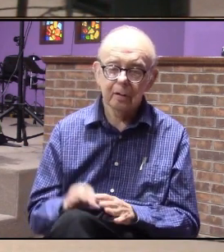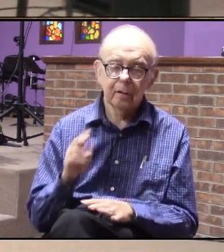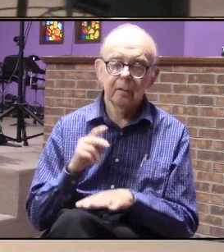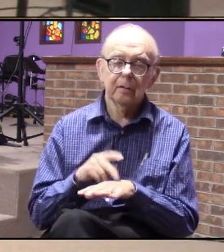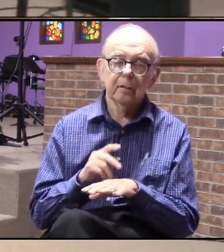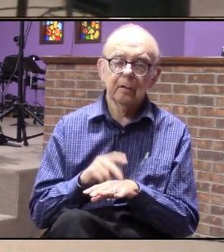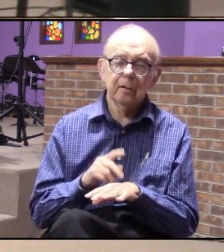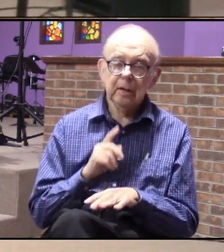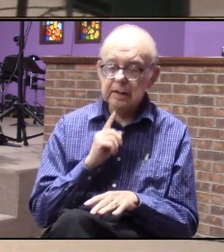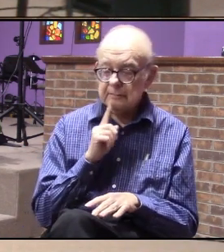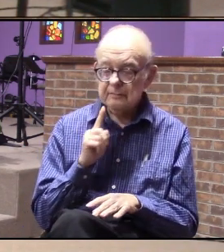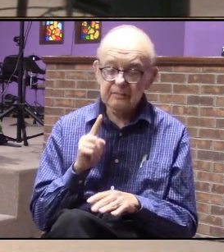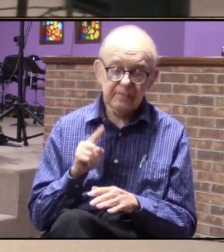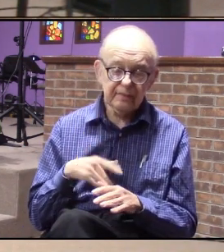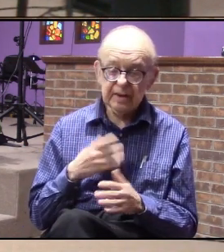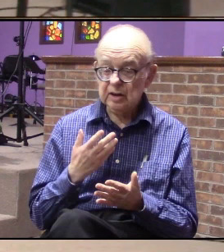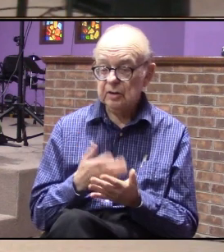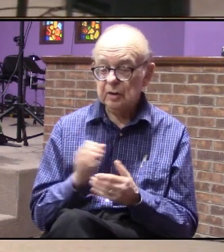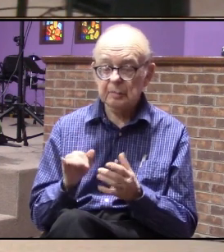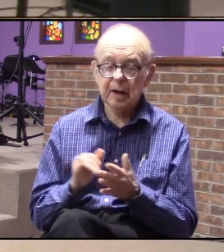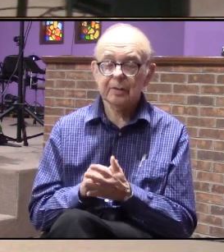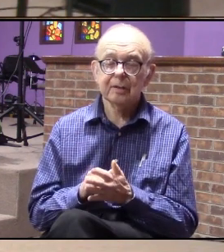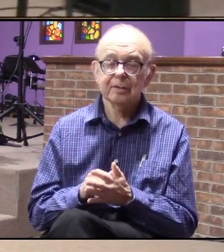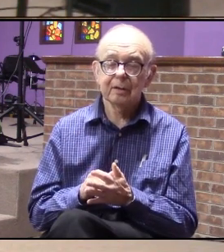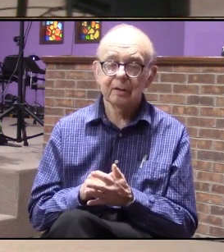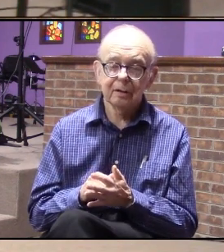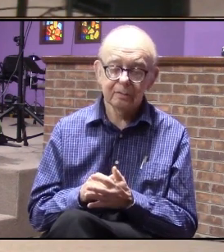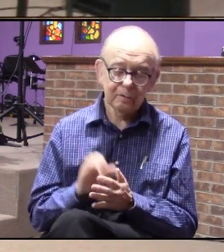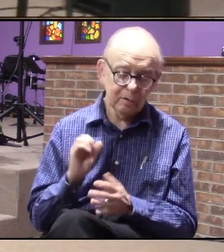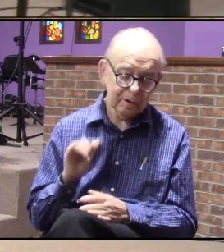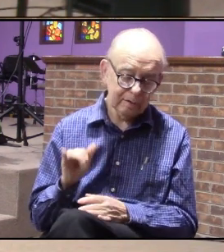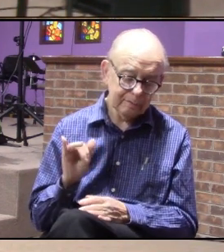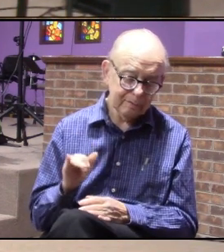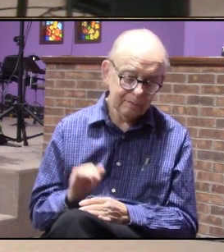Peter's really feeling good about this. Oh, yeah.